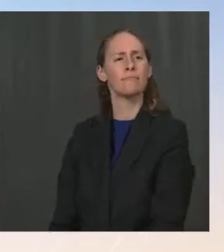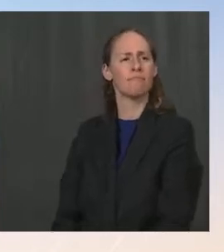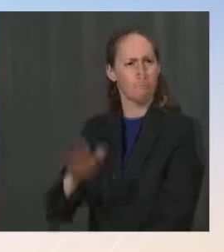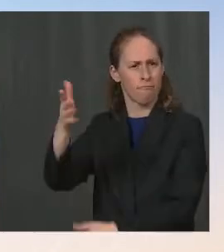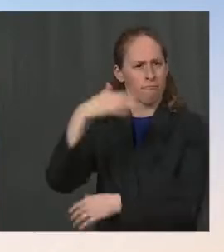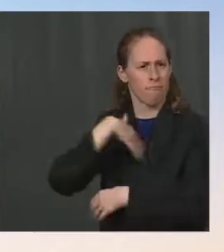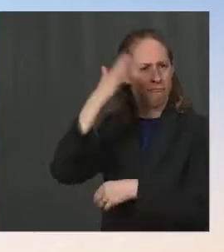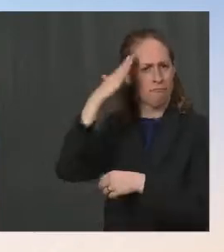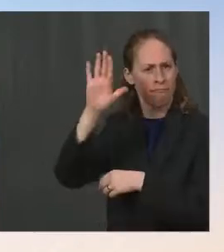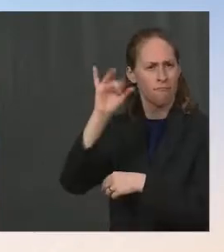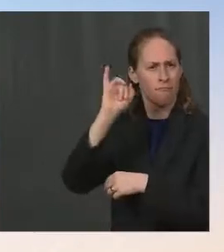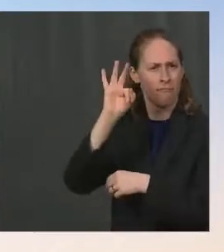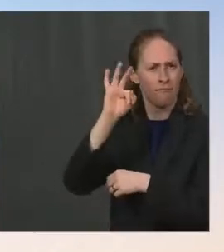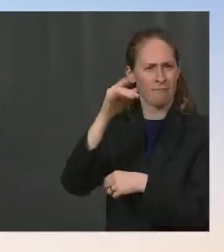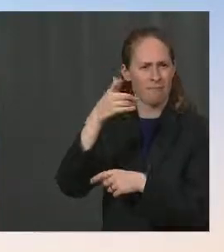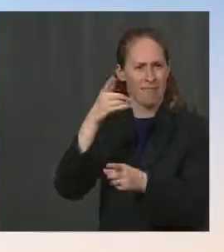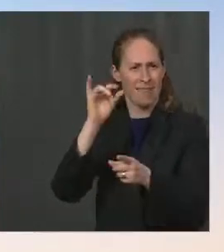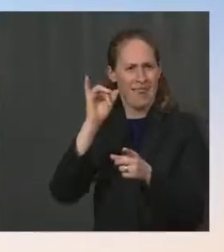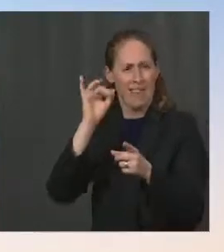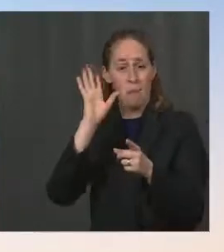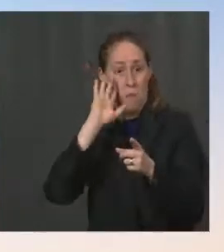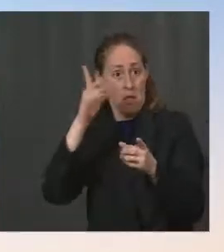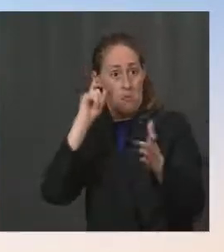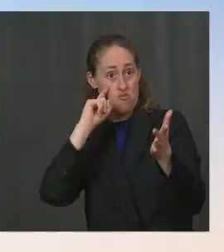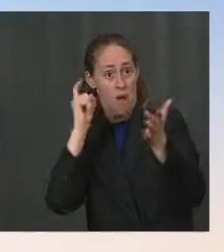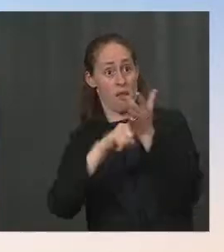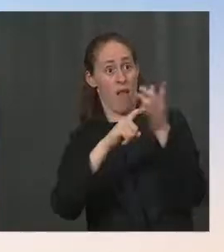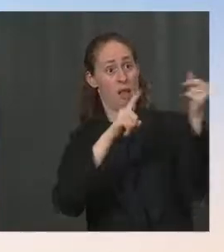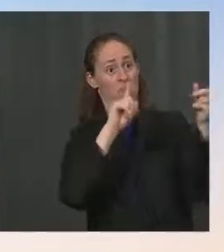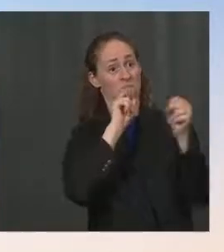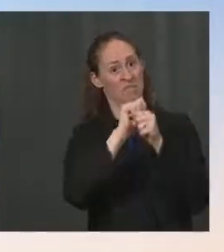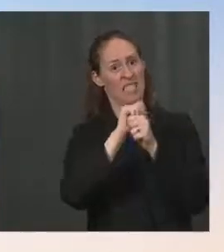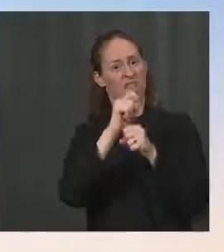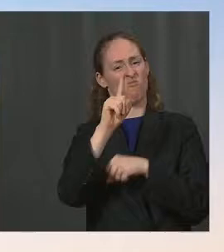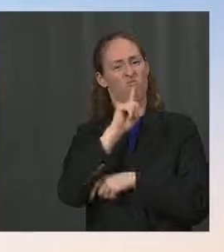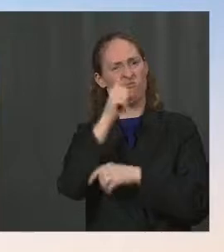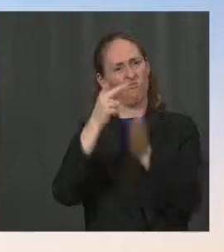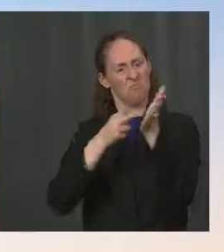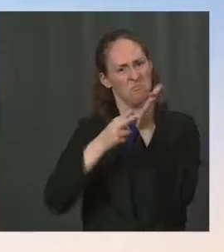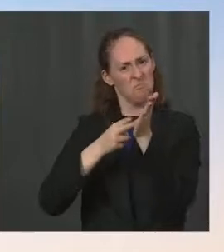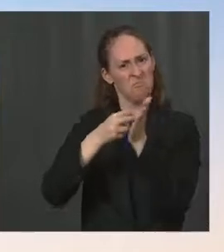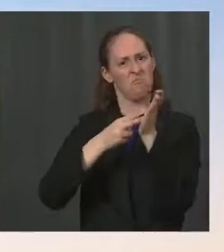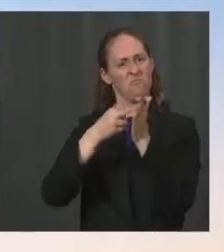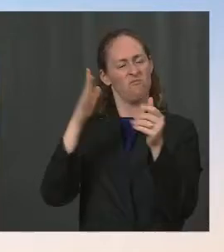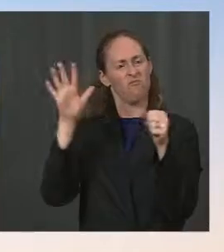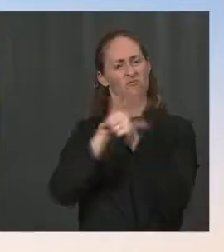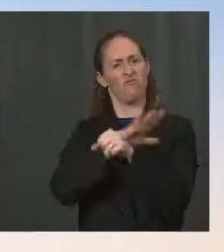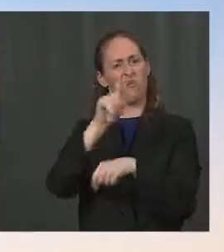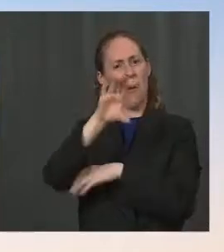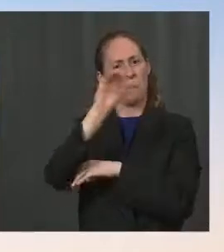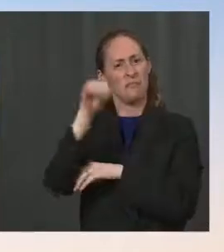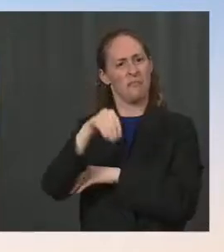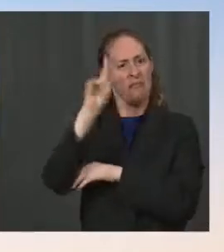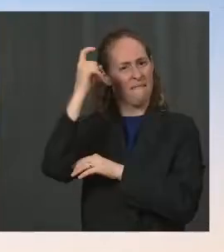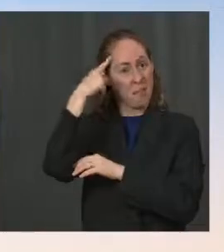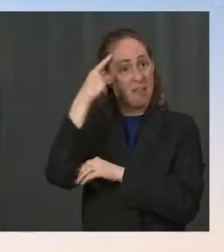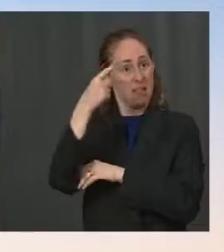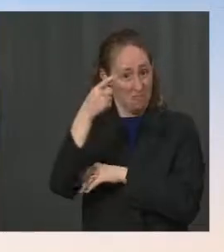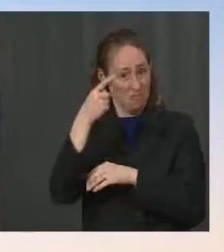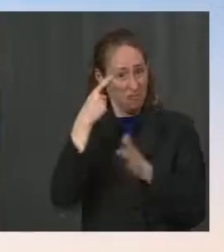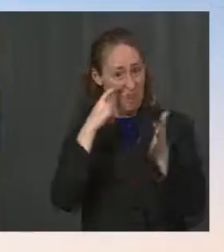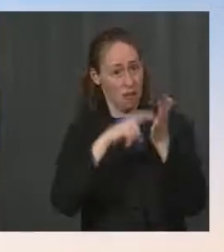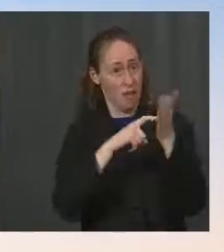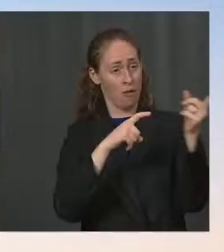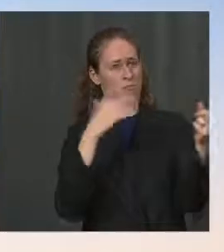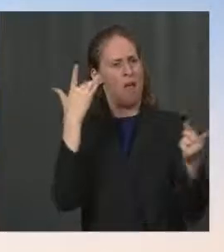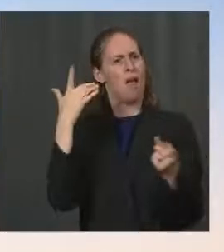their government as a legitimate government of Afghanistan. You've talked a lot about the pieces of points of leverage that the U.S. holds over the Taliban. Is that one of